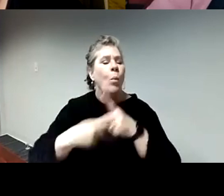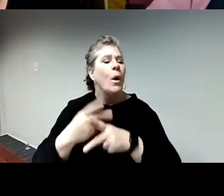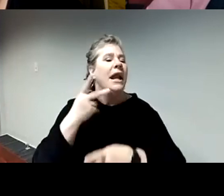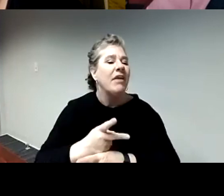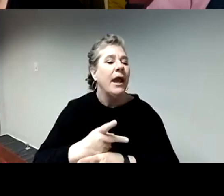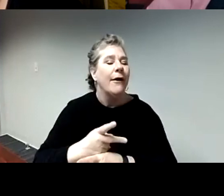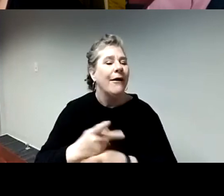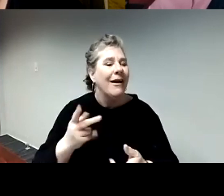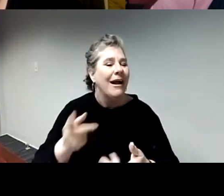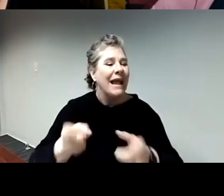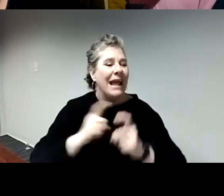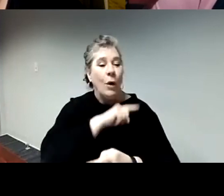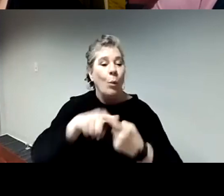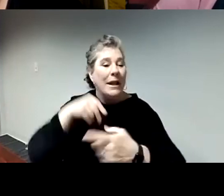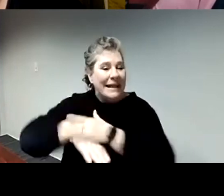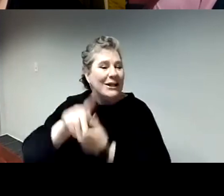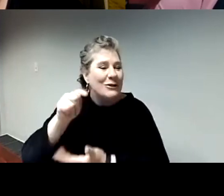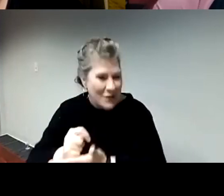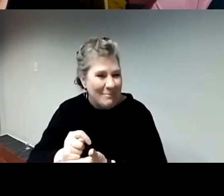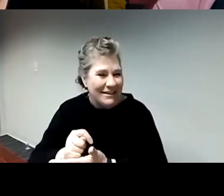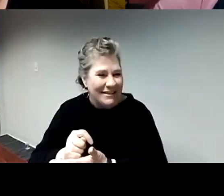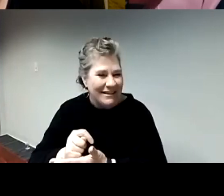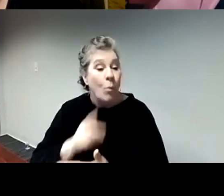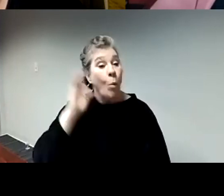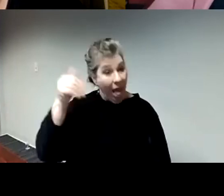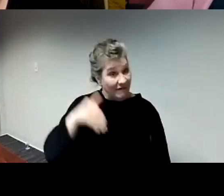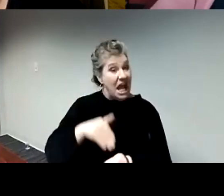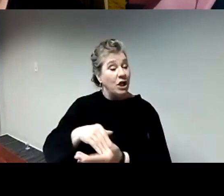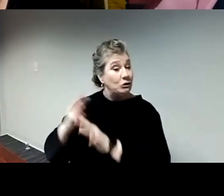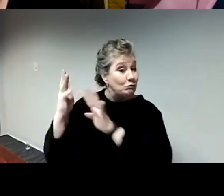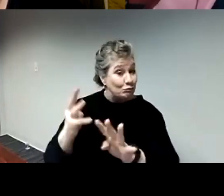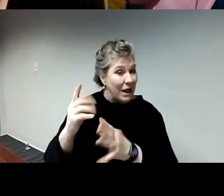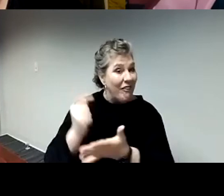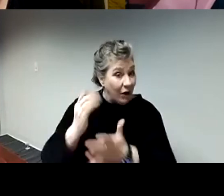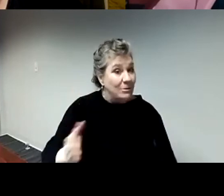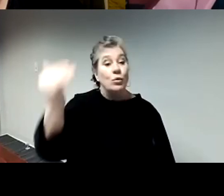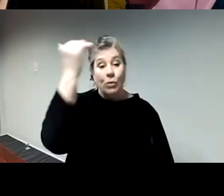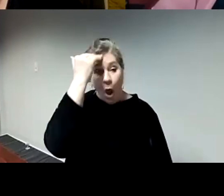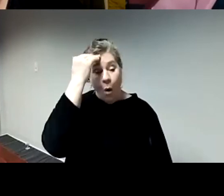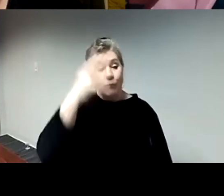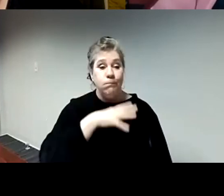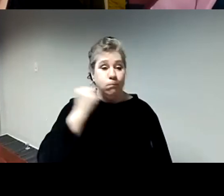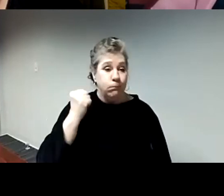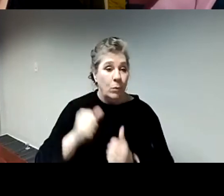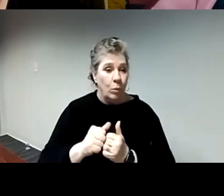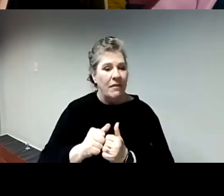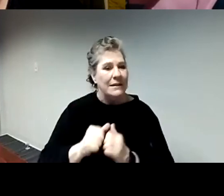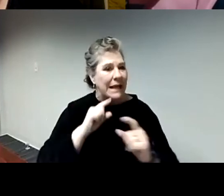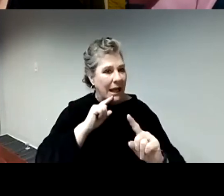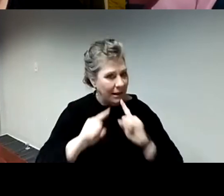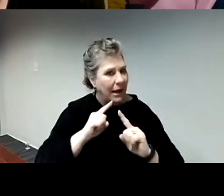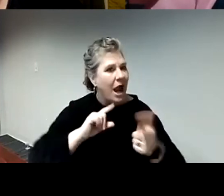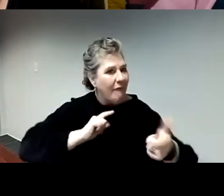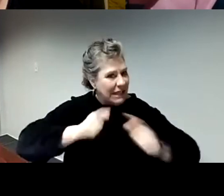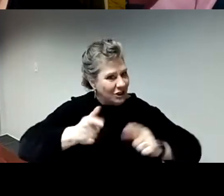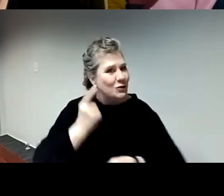going to receive when they're in treatment, right? Are they going to have physicians, therapists who are having these kinds of